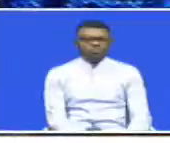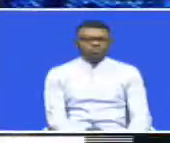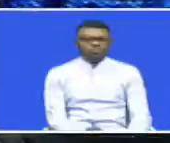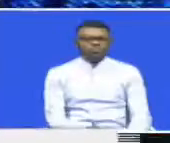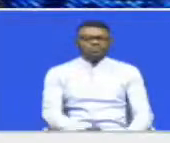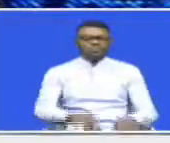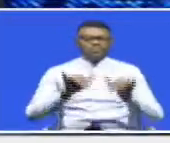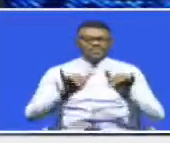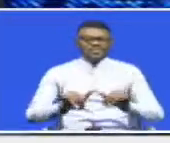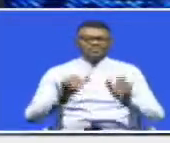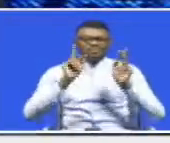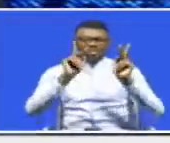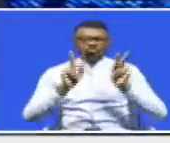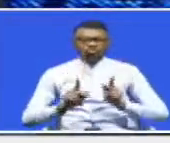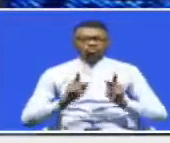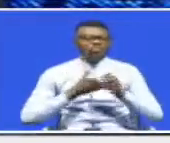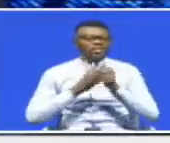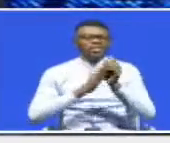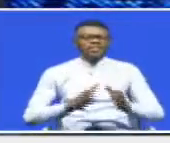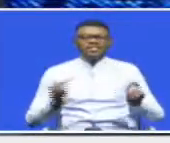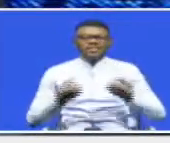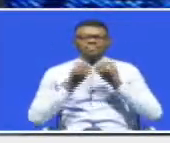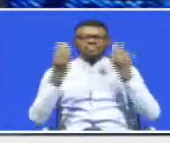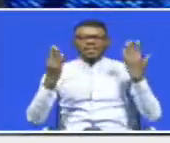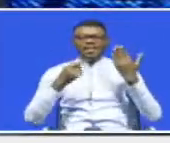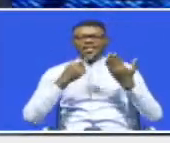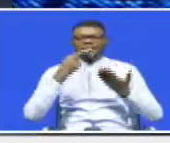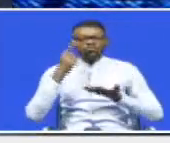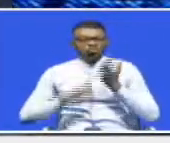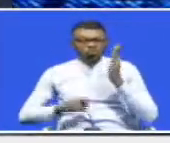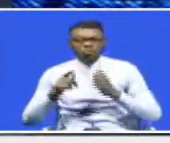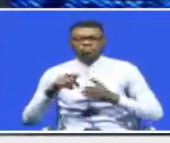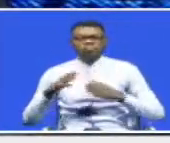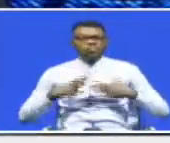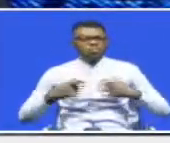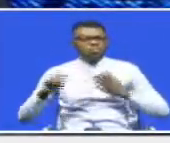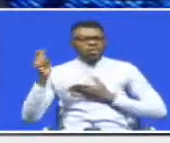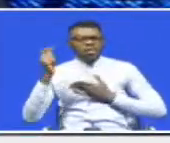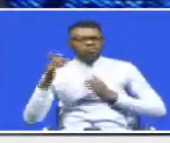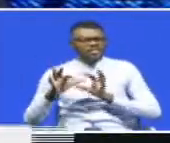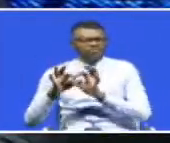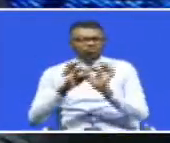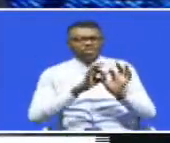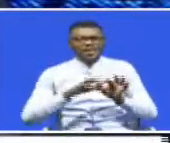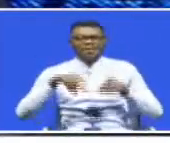Let's stay in Kisumu. Several other leaders emphasized the need for unity among Kenyans. The Deputy President William Ruto saying it